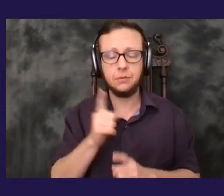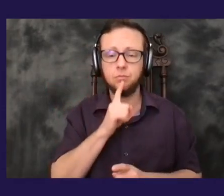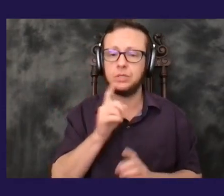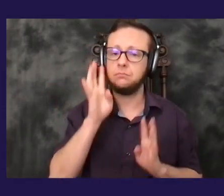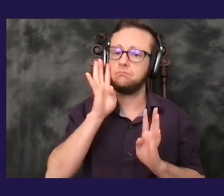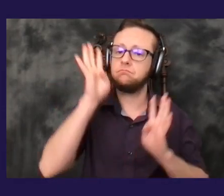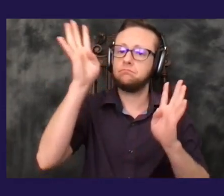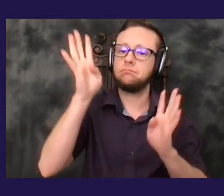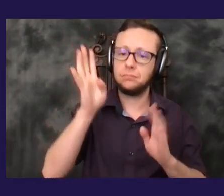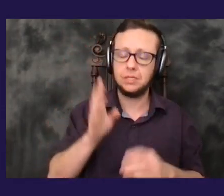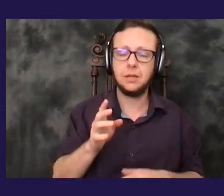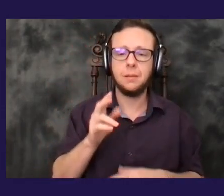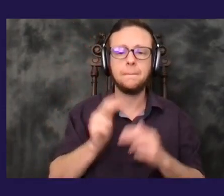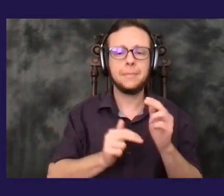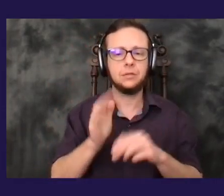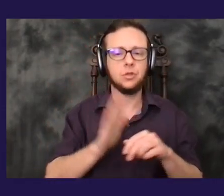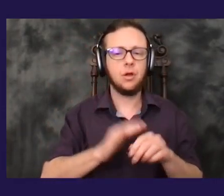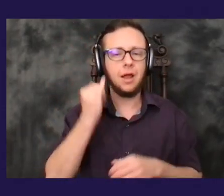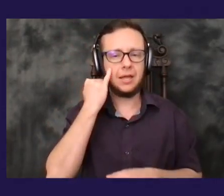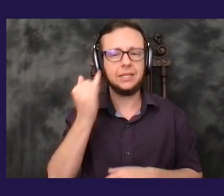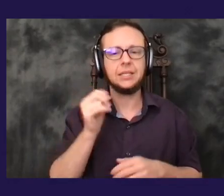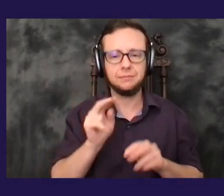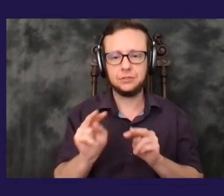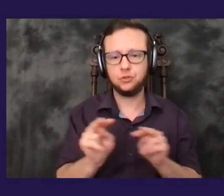idea of surveillance